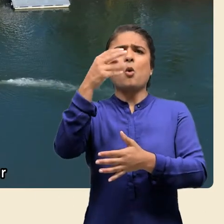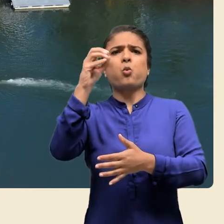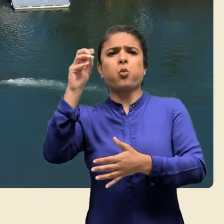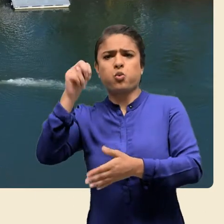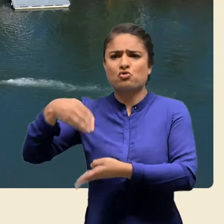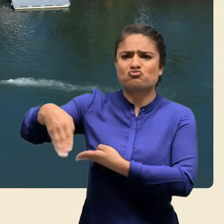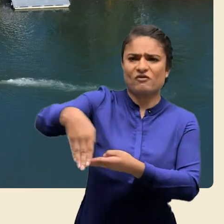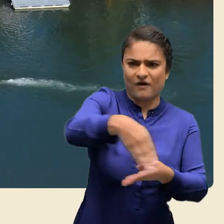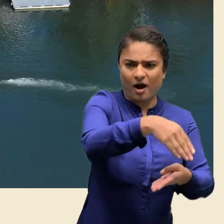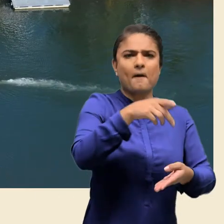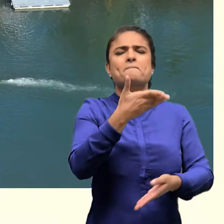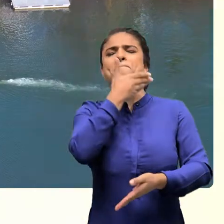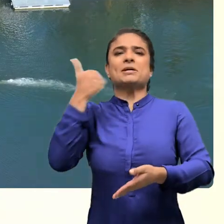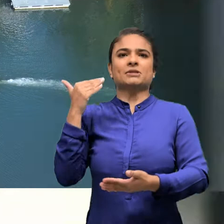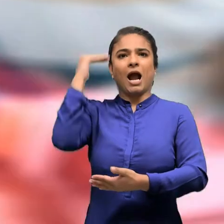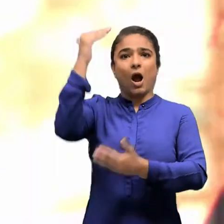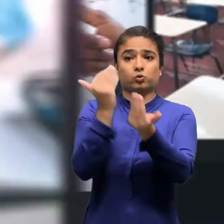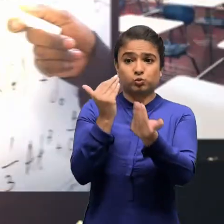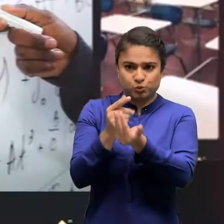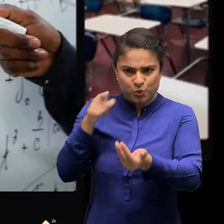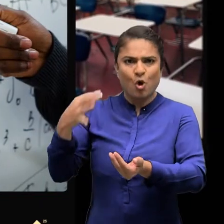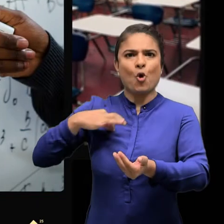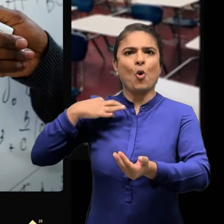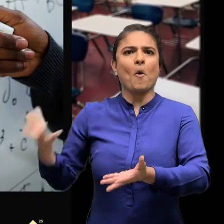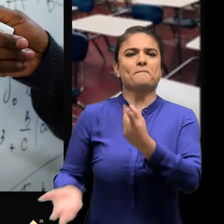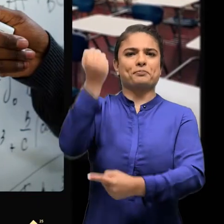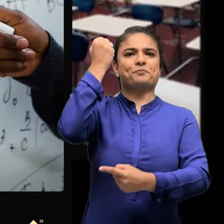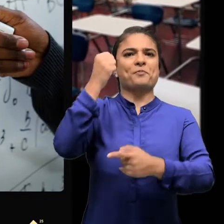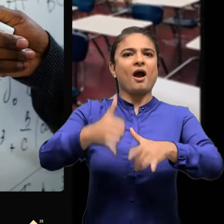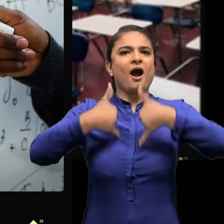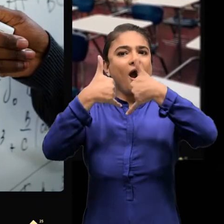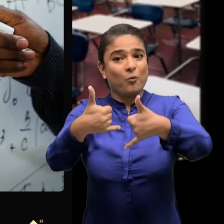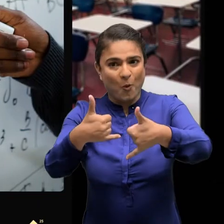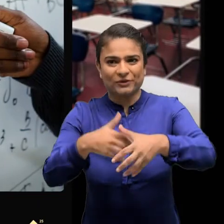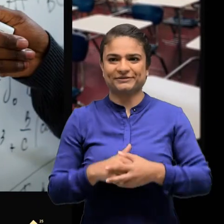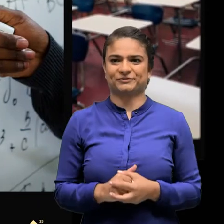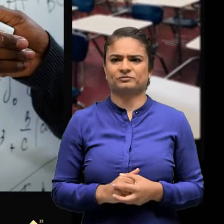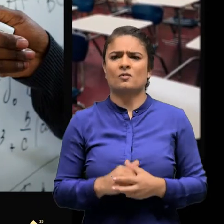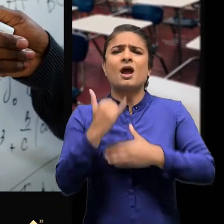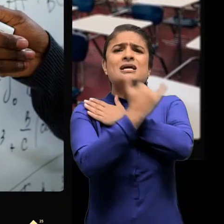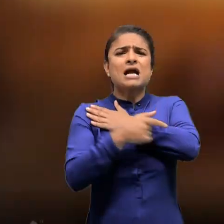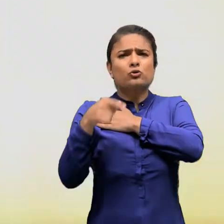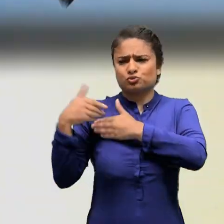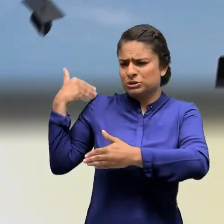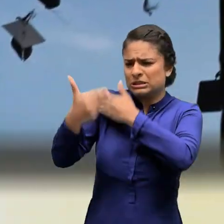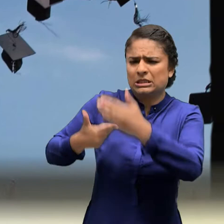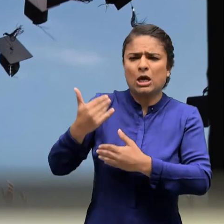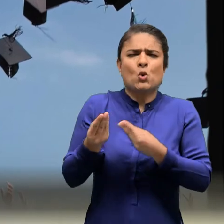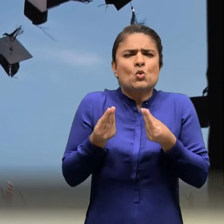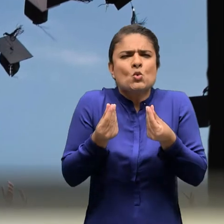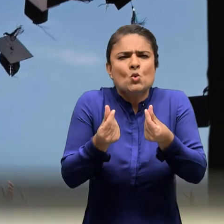River, and it is host to some of the best provincial high schools. The country celebrates a historic increase in